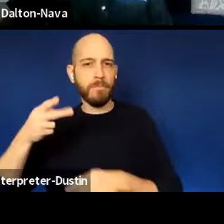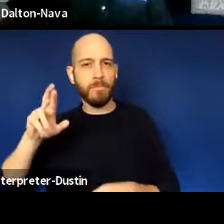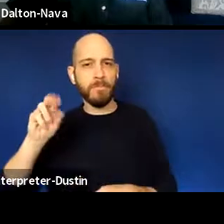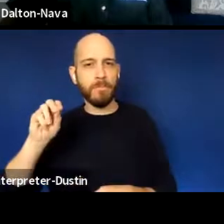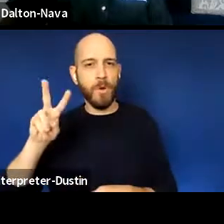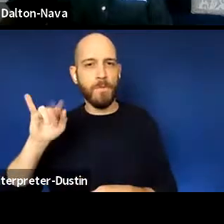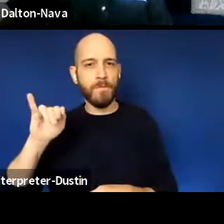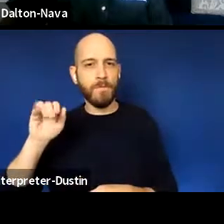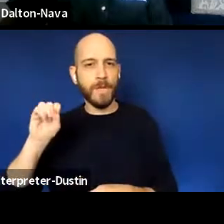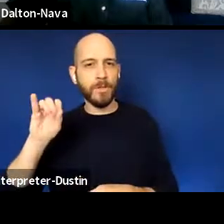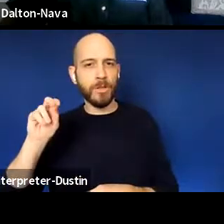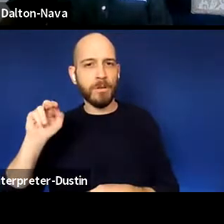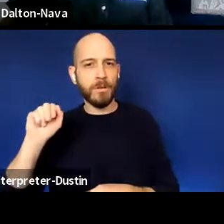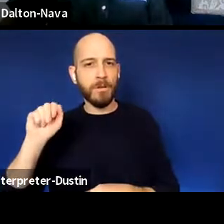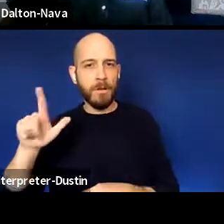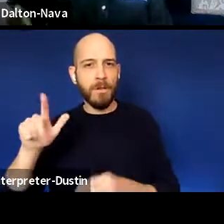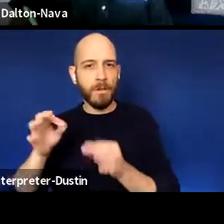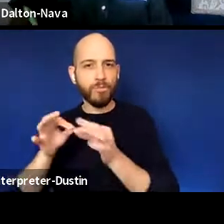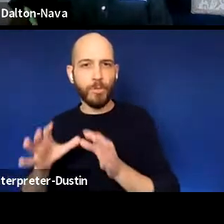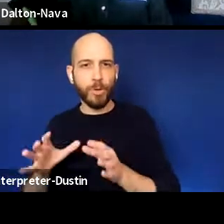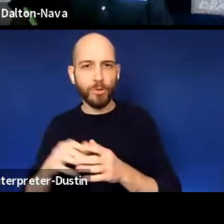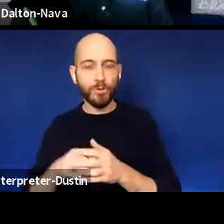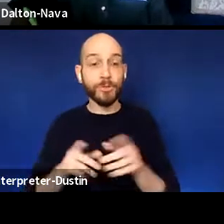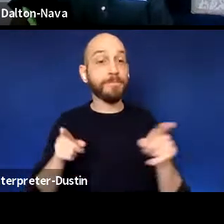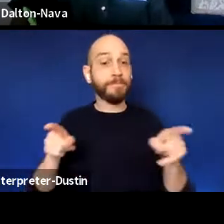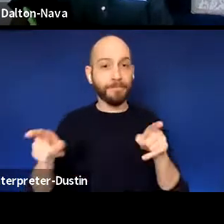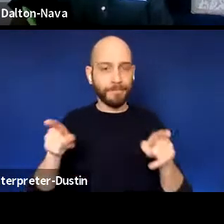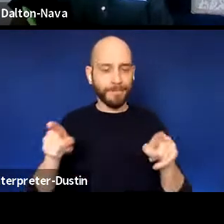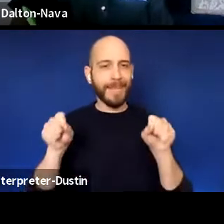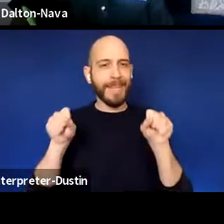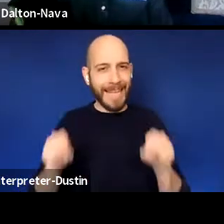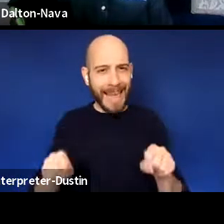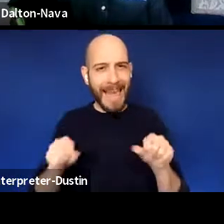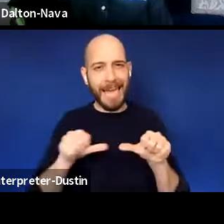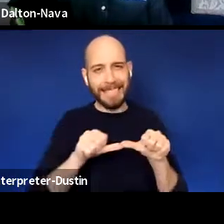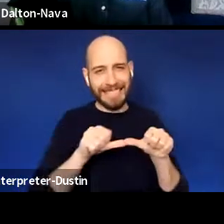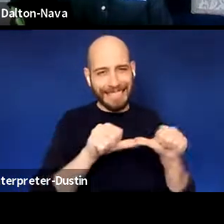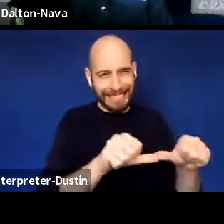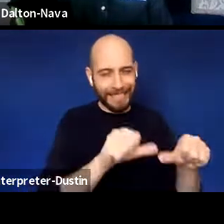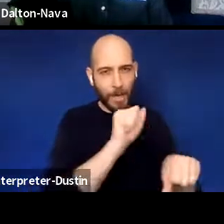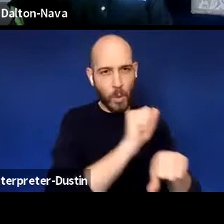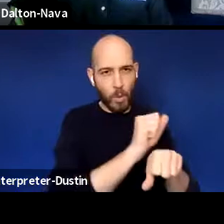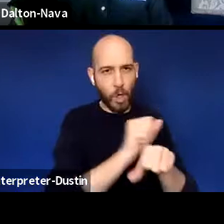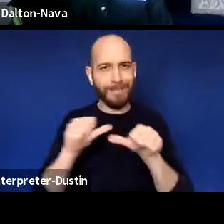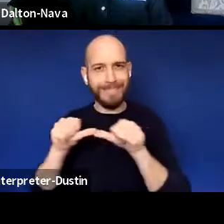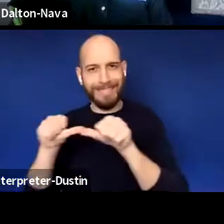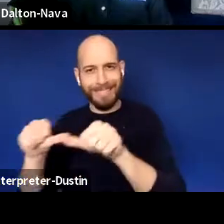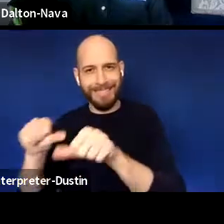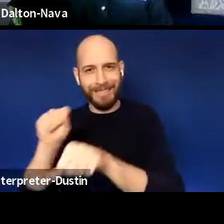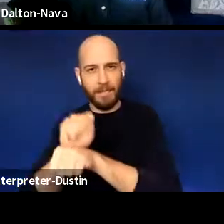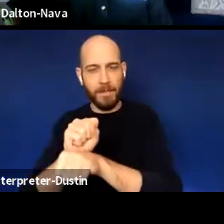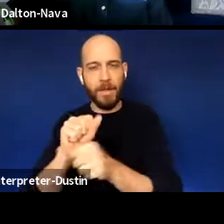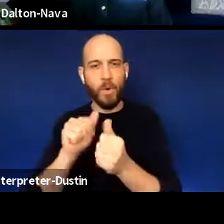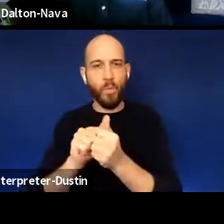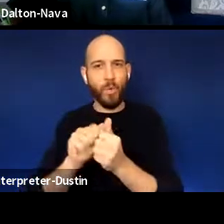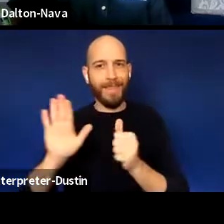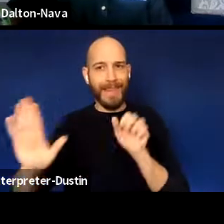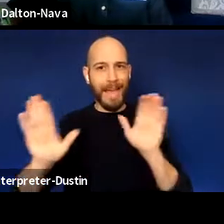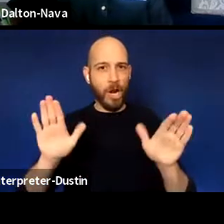being allowed to continue to work under their current certification, under their licensure